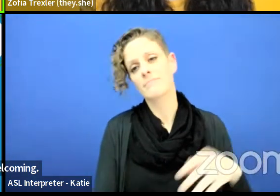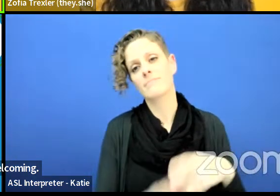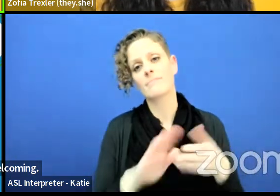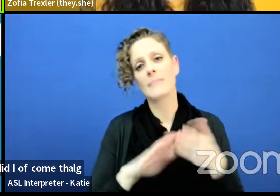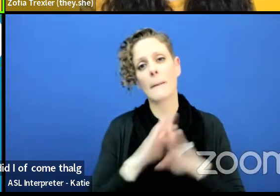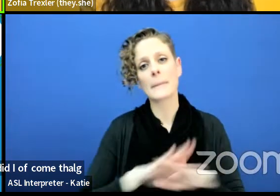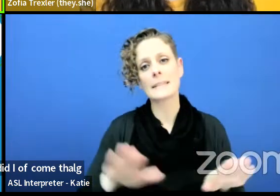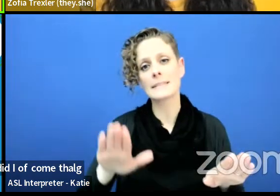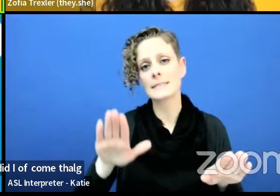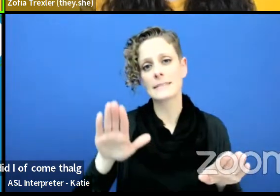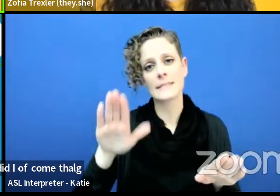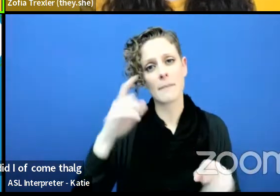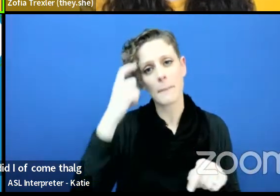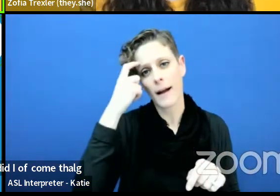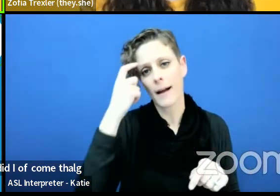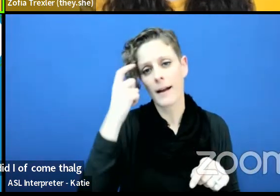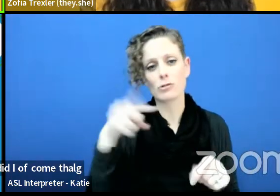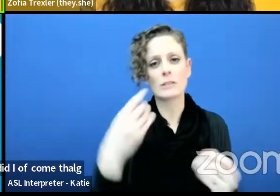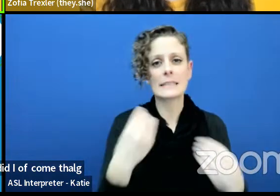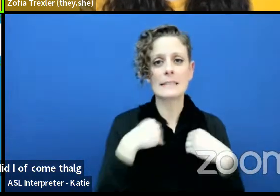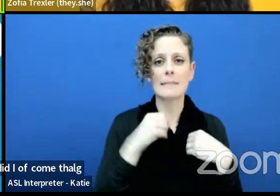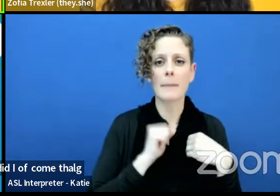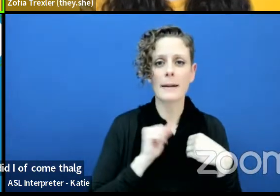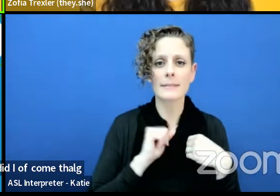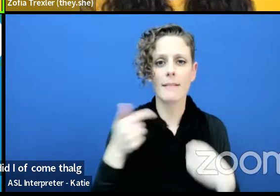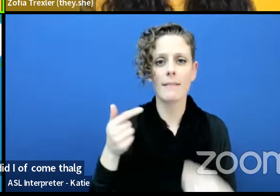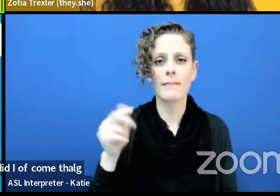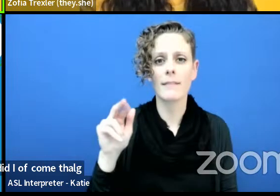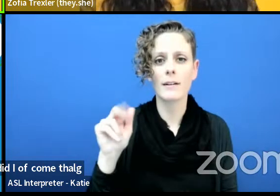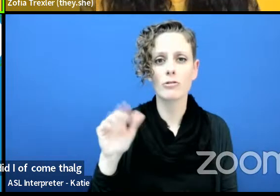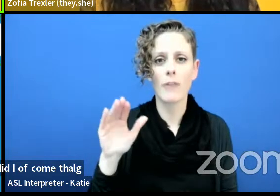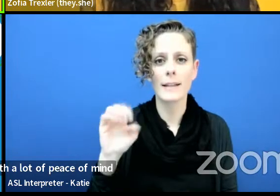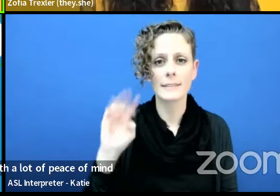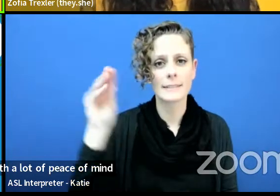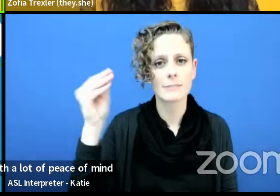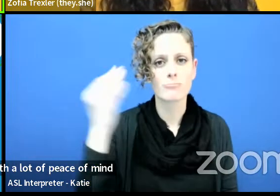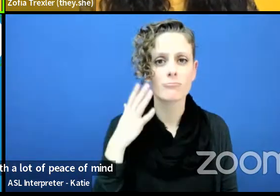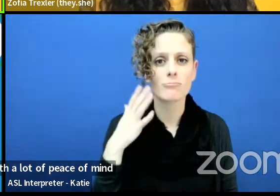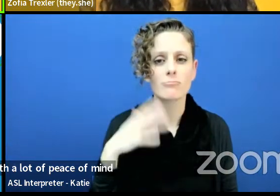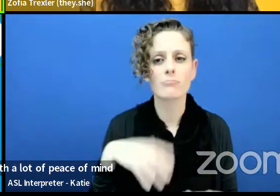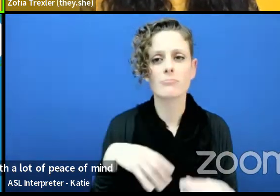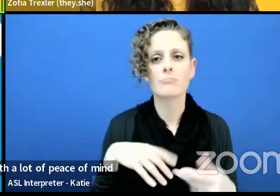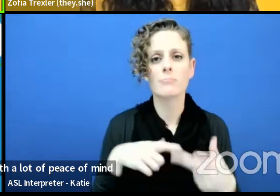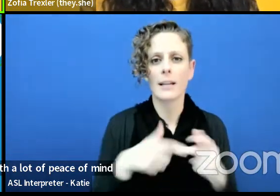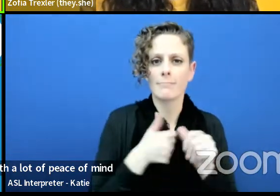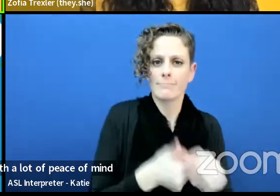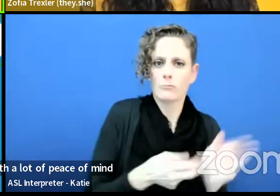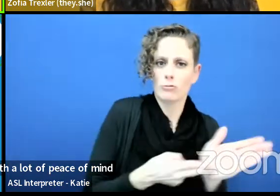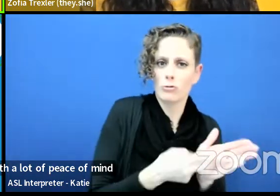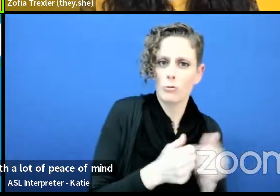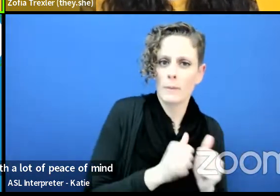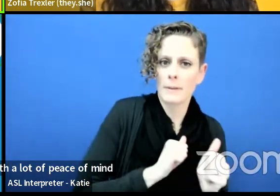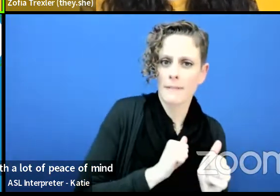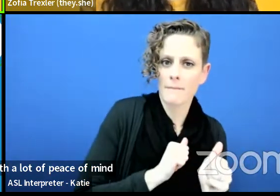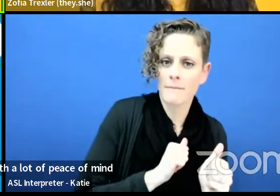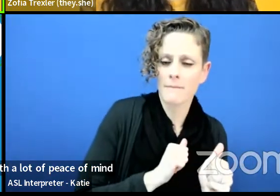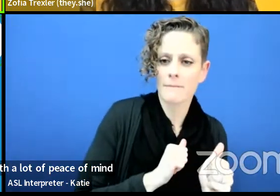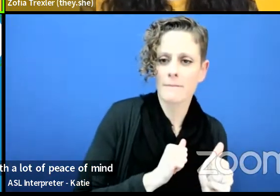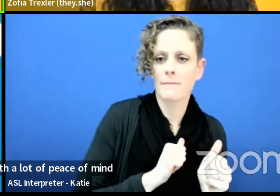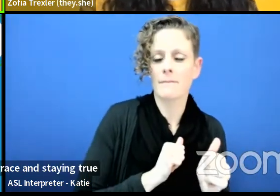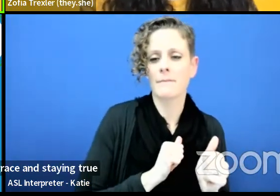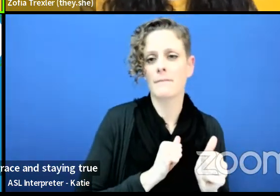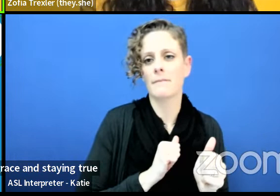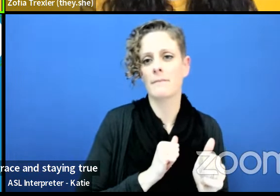just giving myself some grace and staying true to myself. More often than